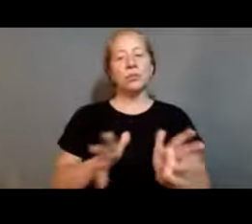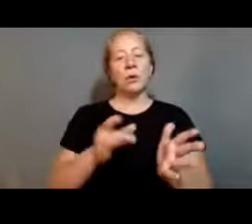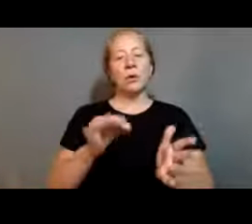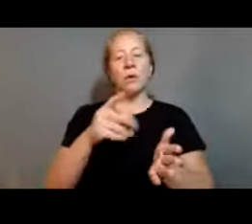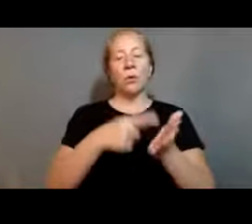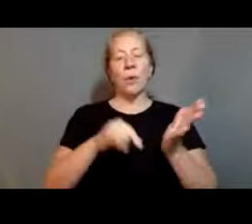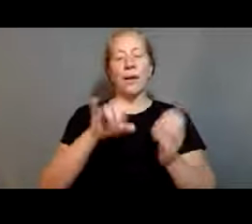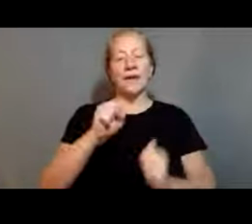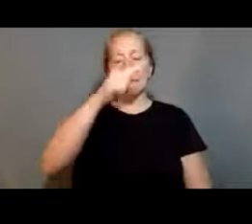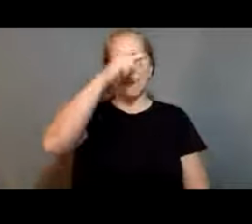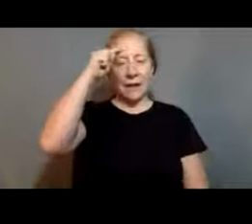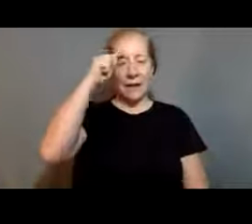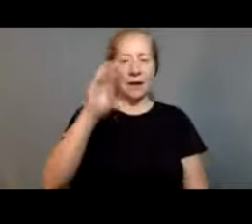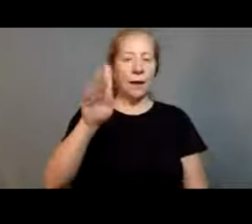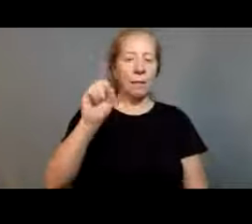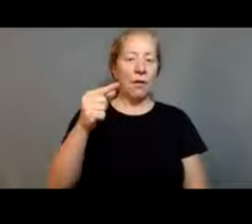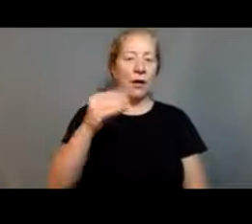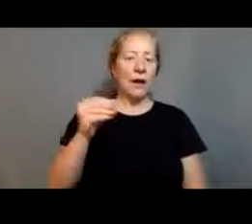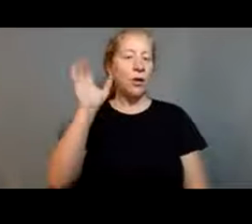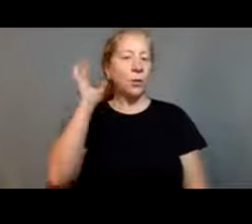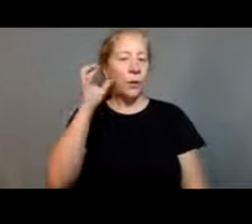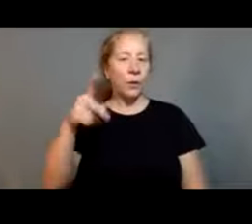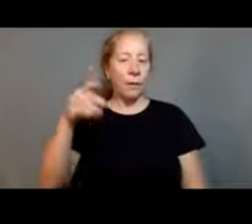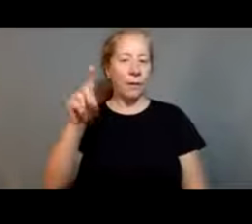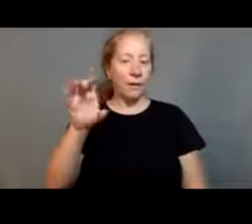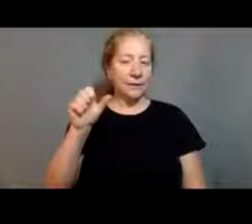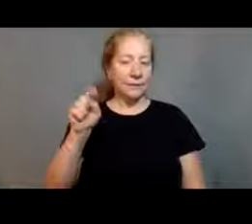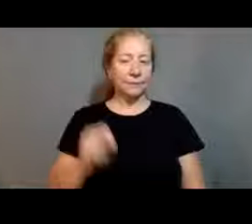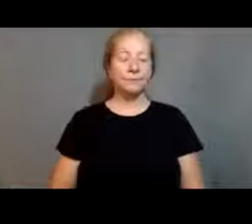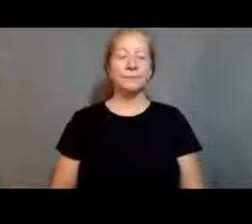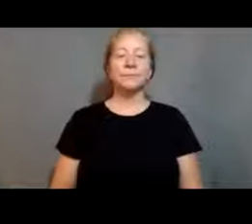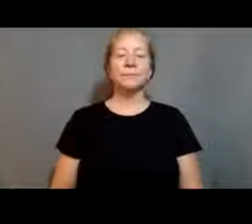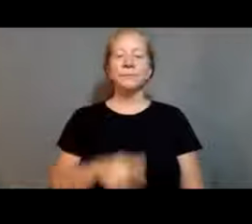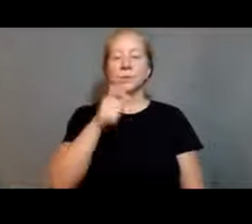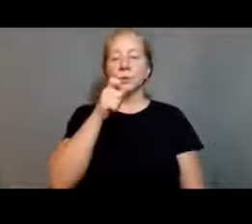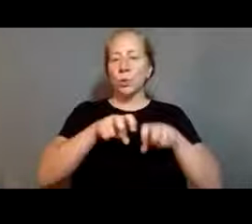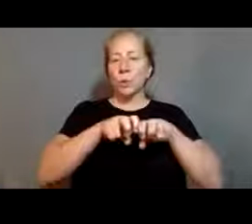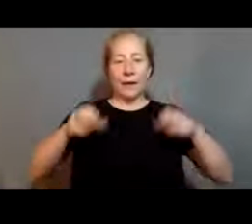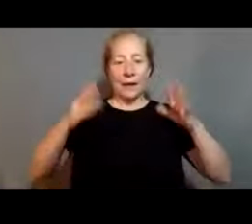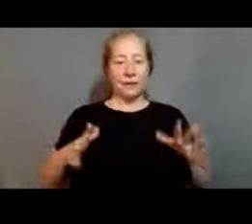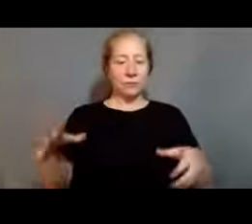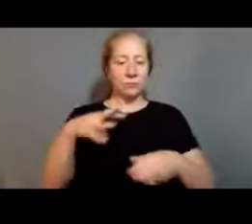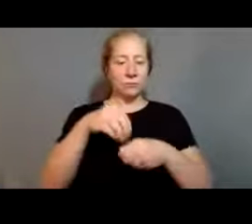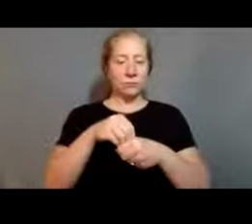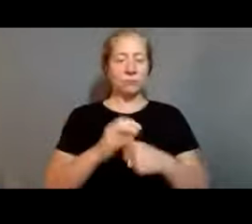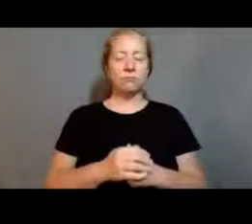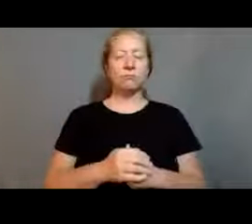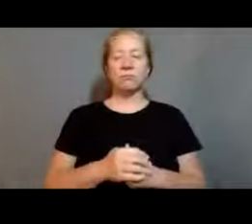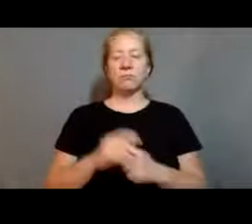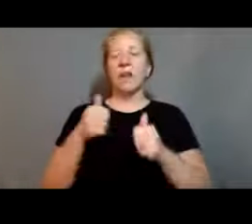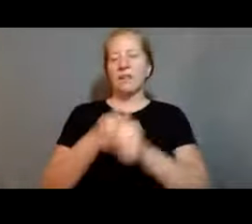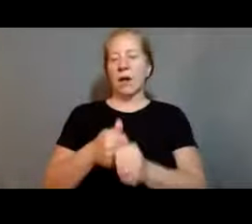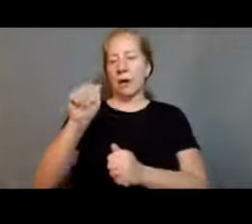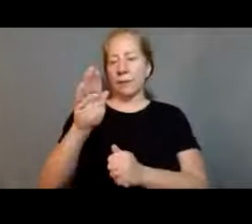Blog and podcast. Joining her are our fishbowl panelists in alphabetical